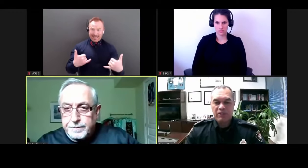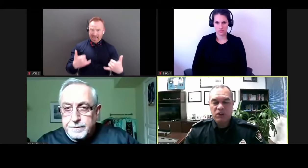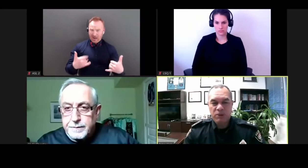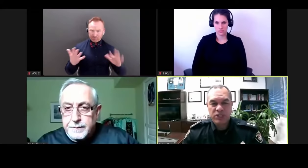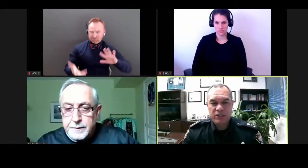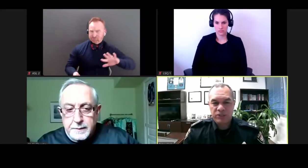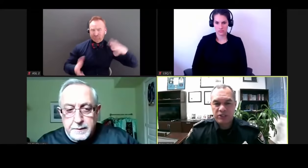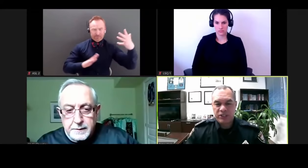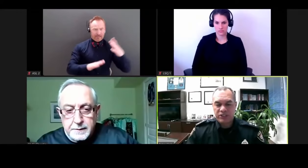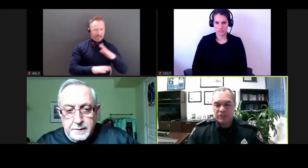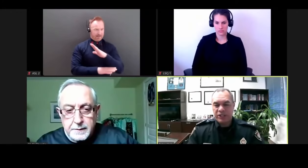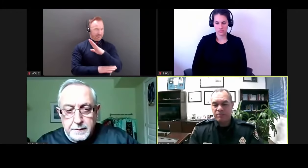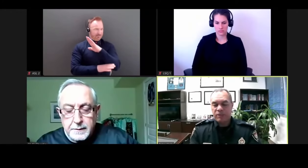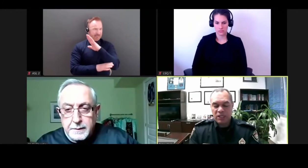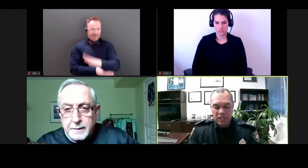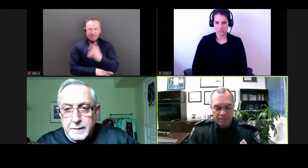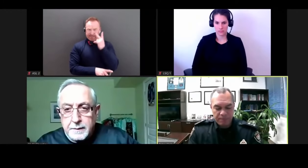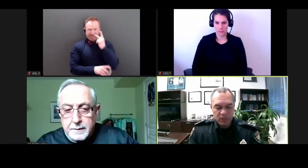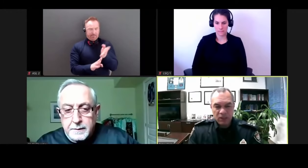Thank you very much, Councillor Al-Santiri.